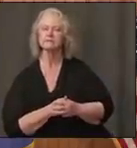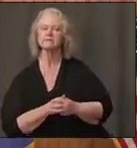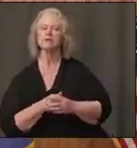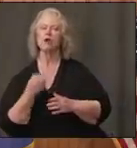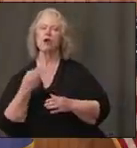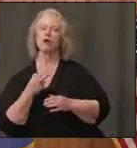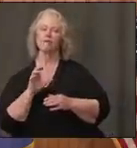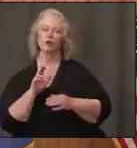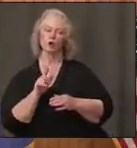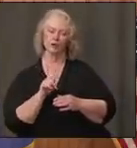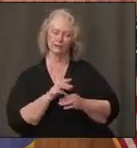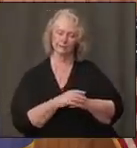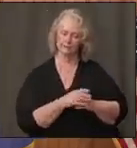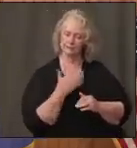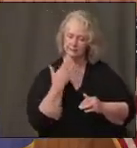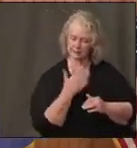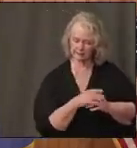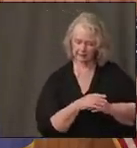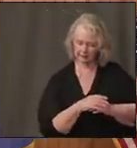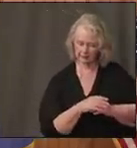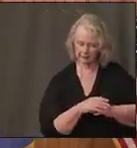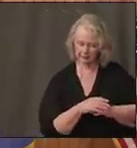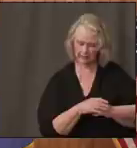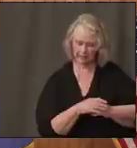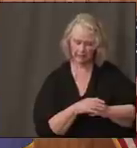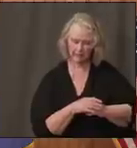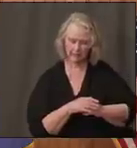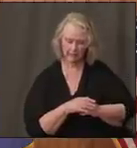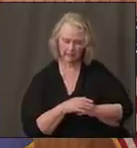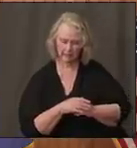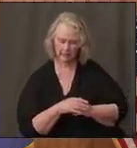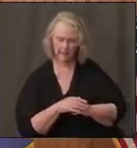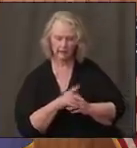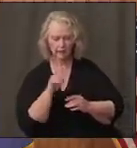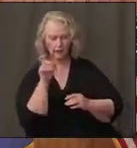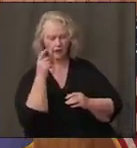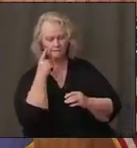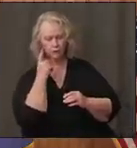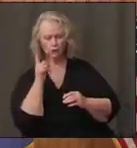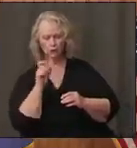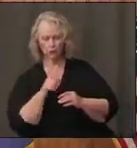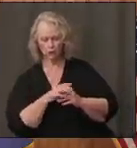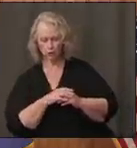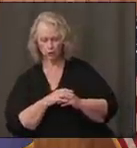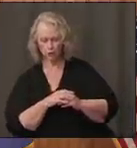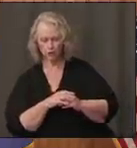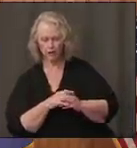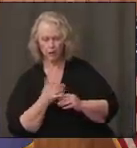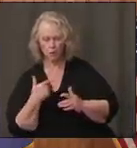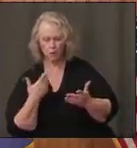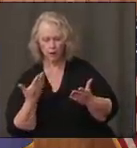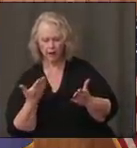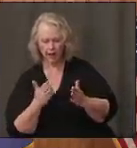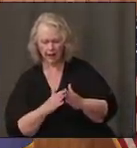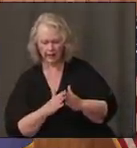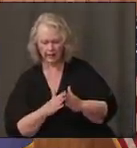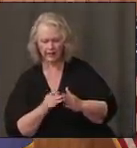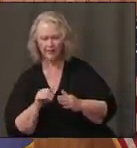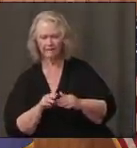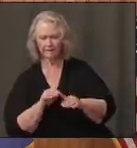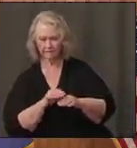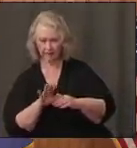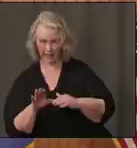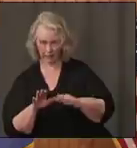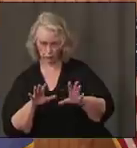Current. Thanks, Max. This is Emily Brindley from the Current. Governor, first to you. I wanted to ask about the advisory group, the